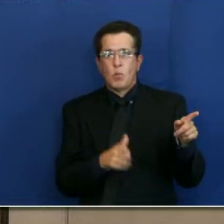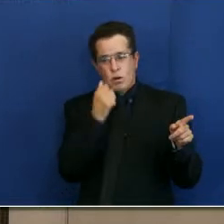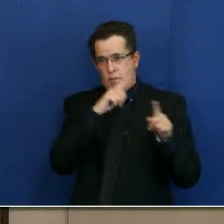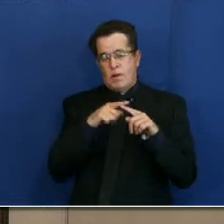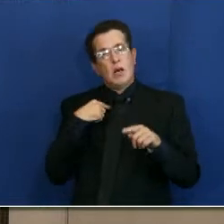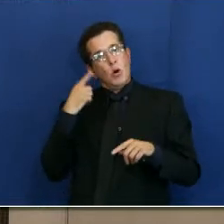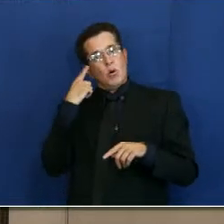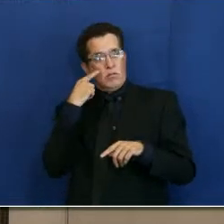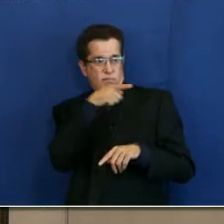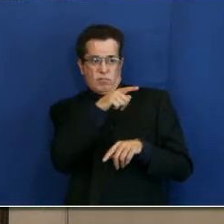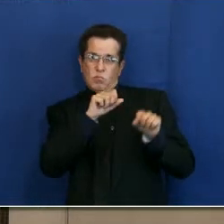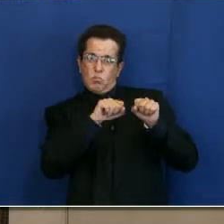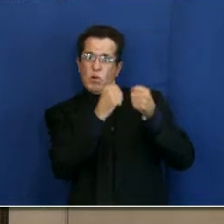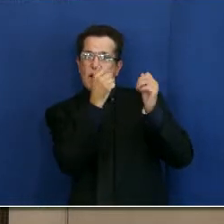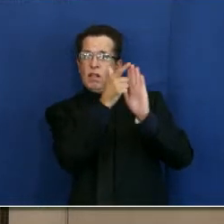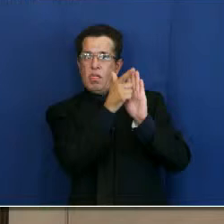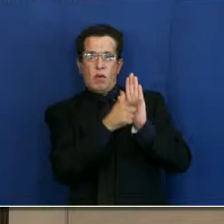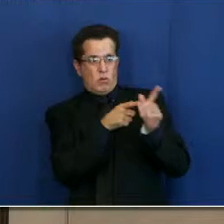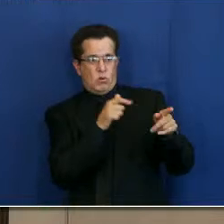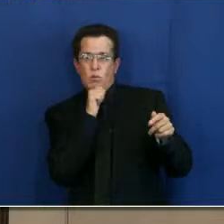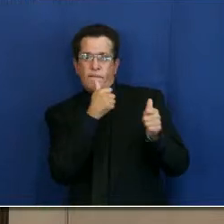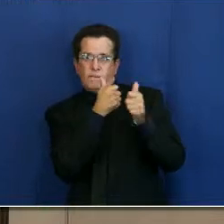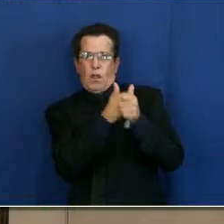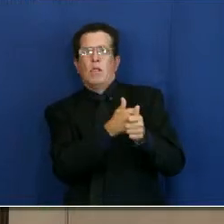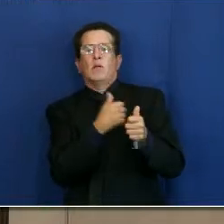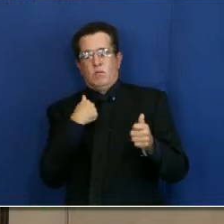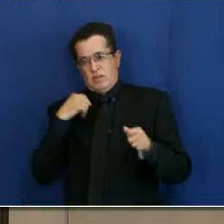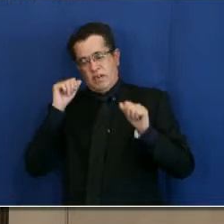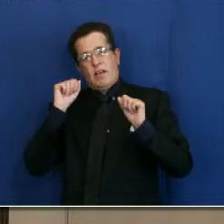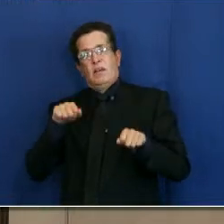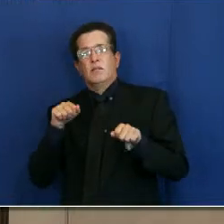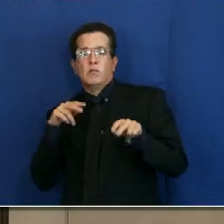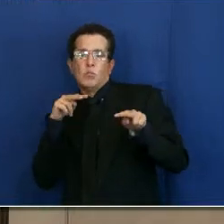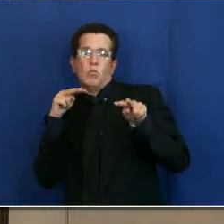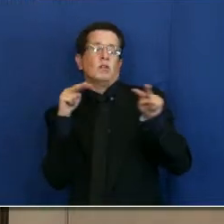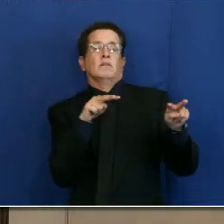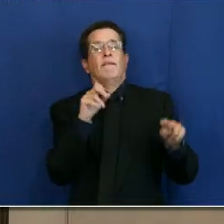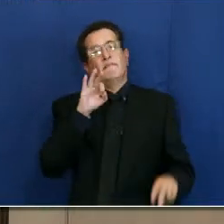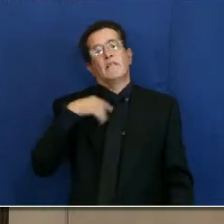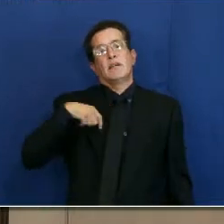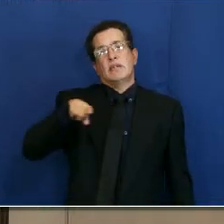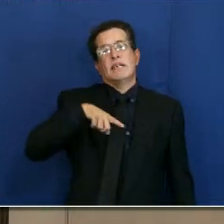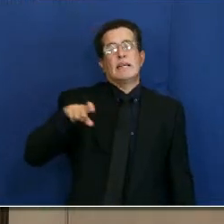not complying, we will take action as necessary.